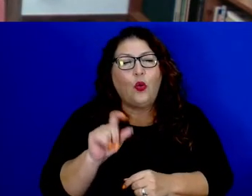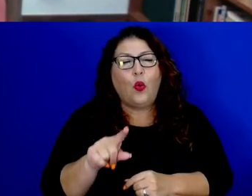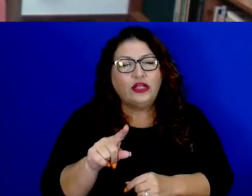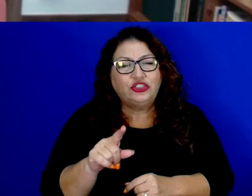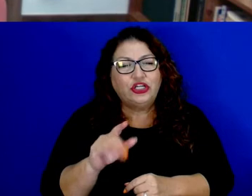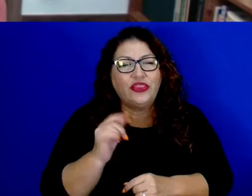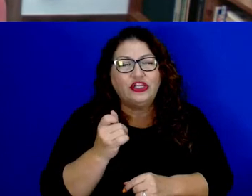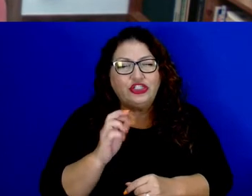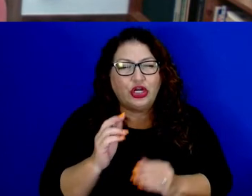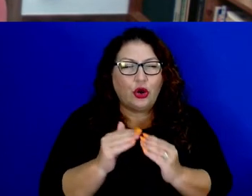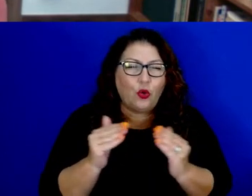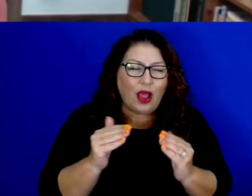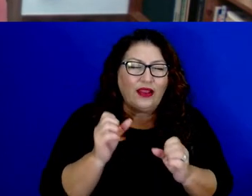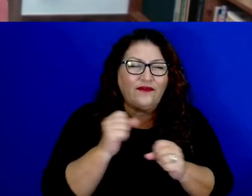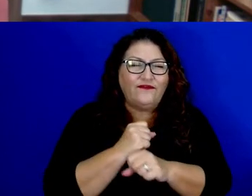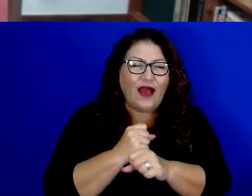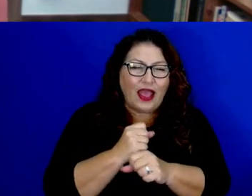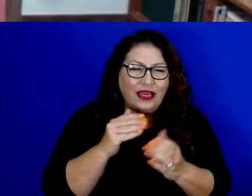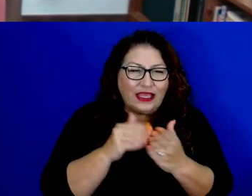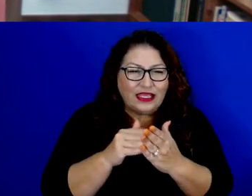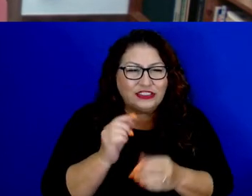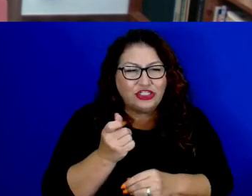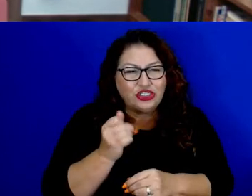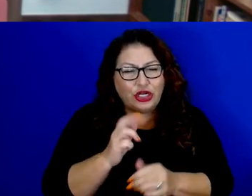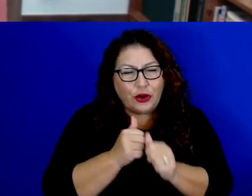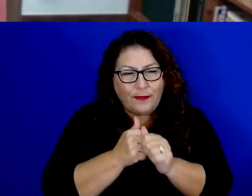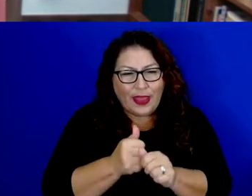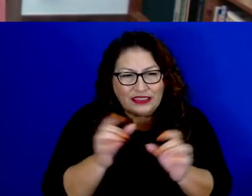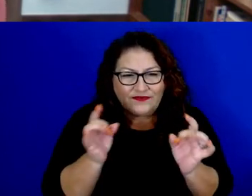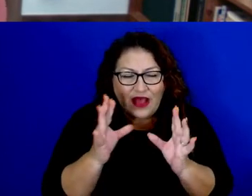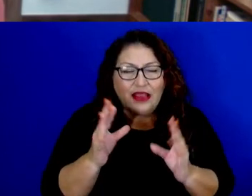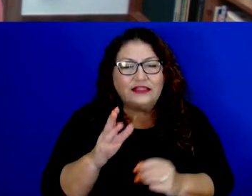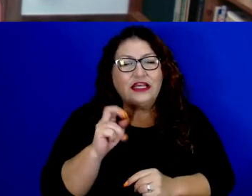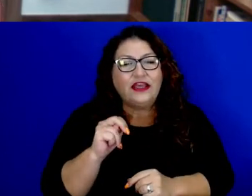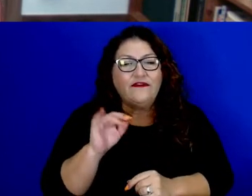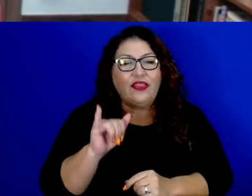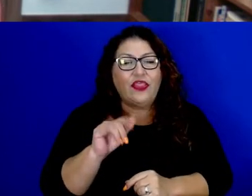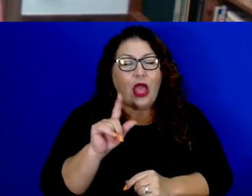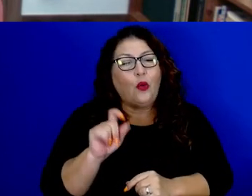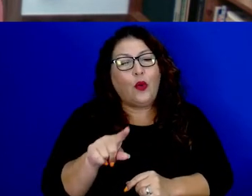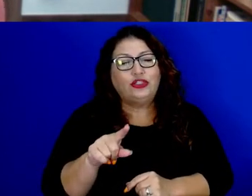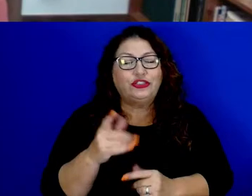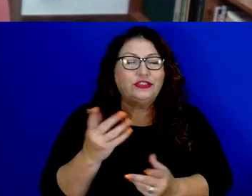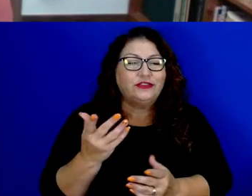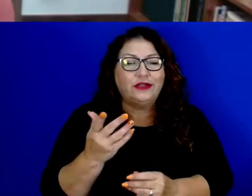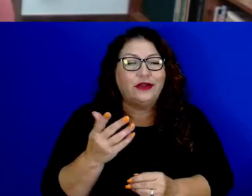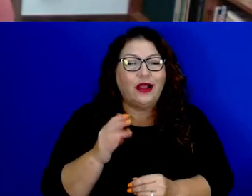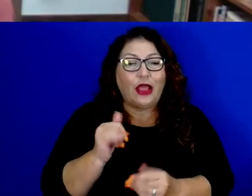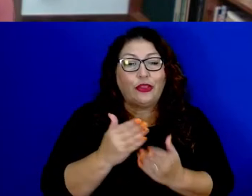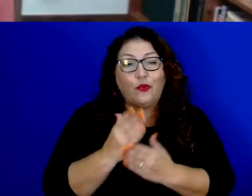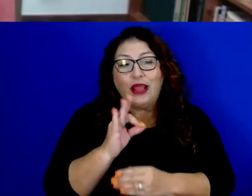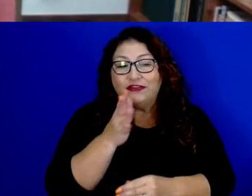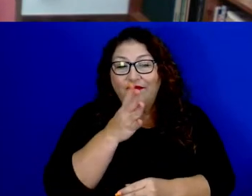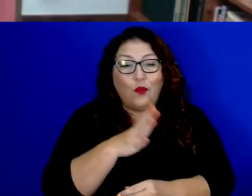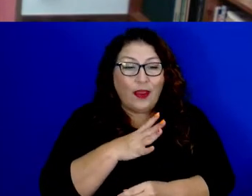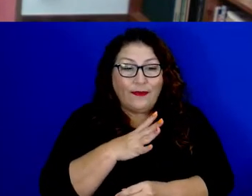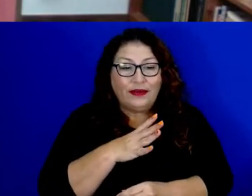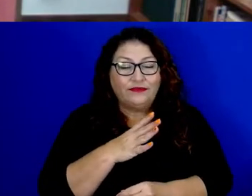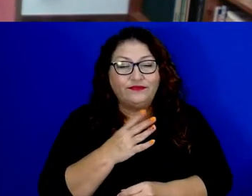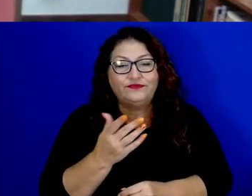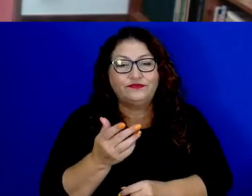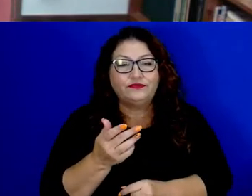against gender-based violence, even that questions the rights of women in general or the LGBTI community.